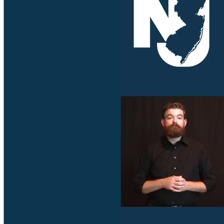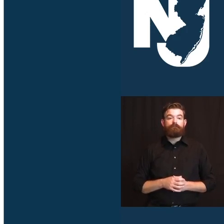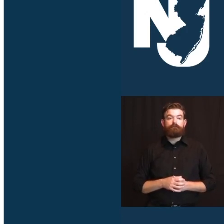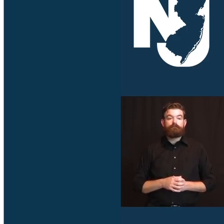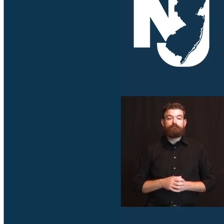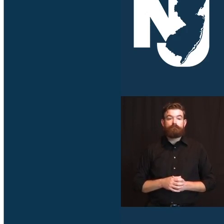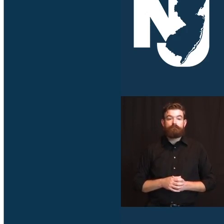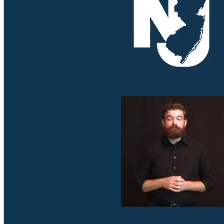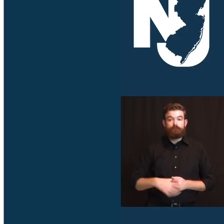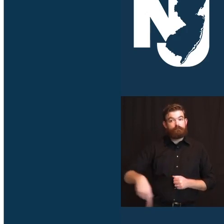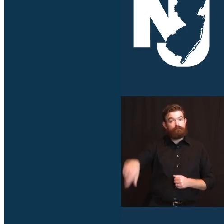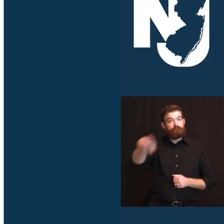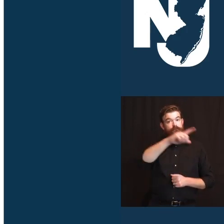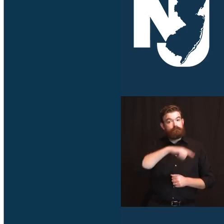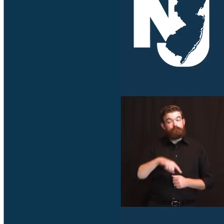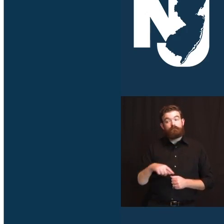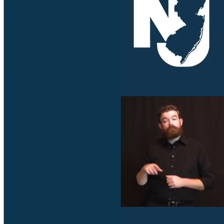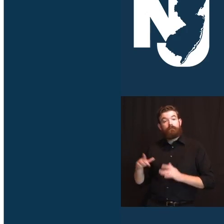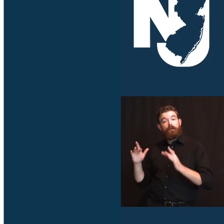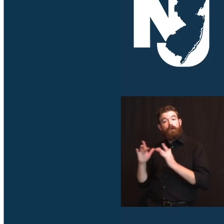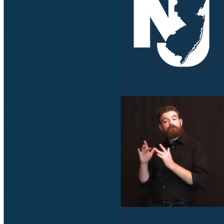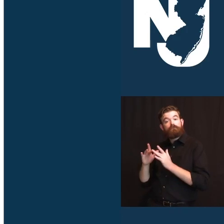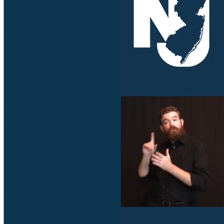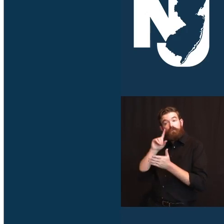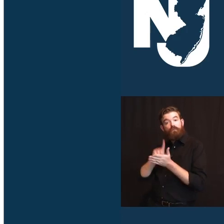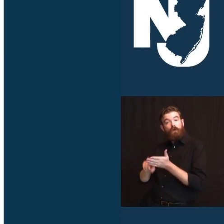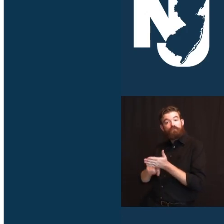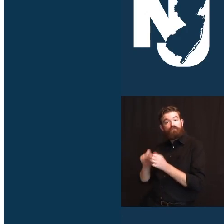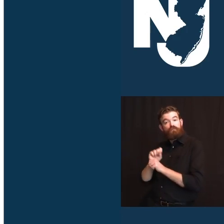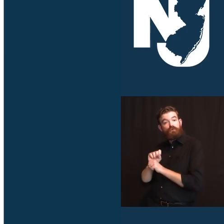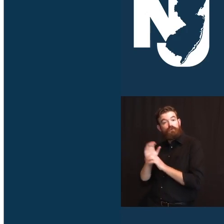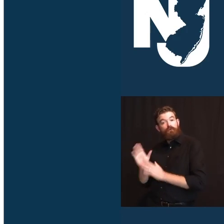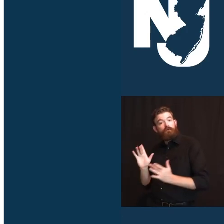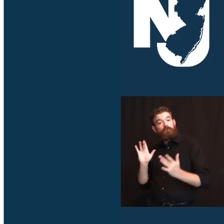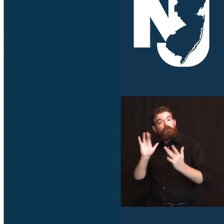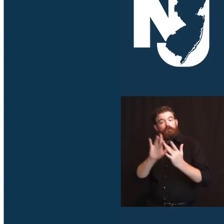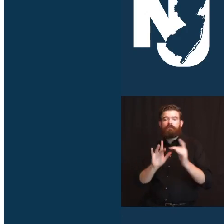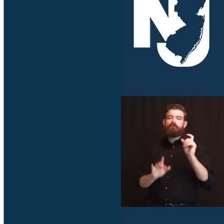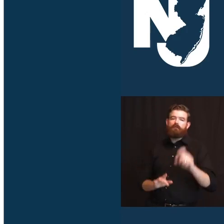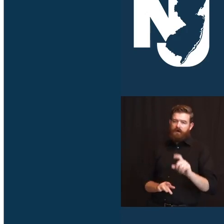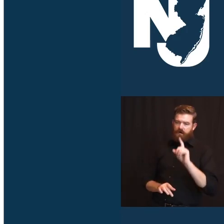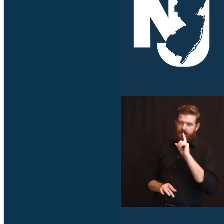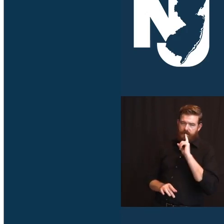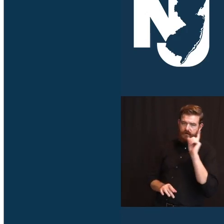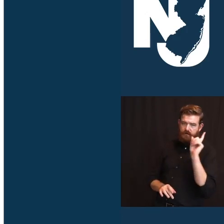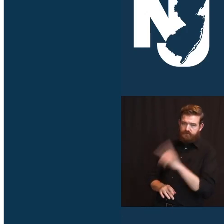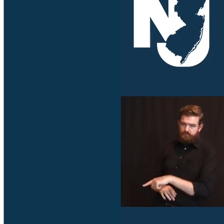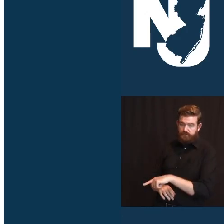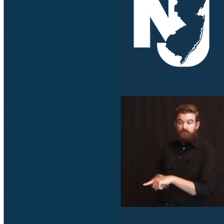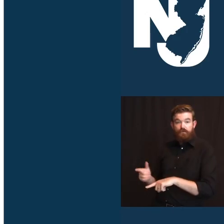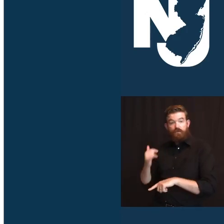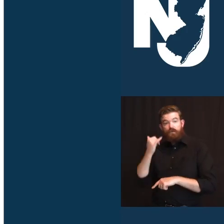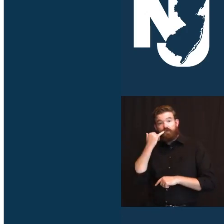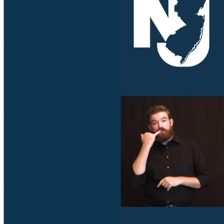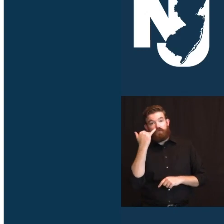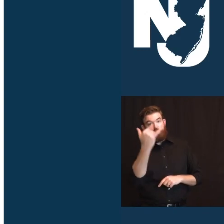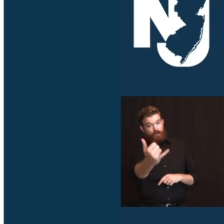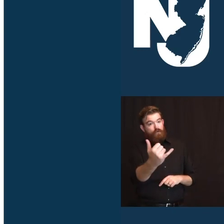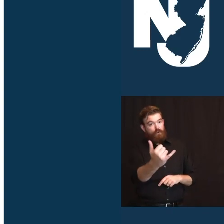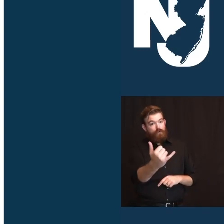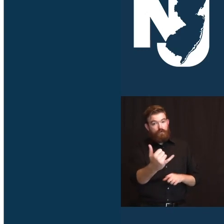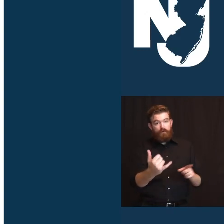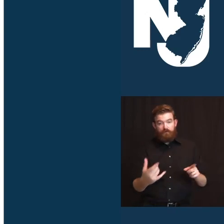When our tracers are seeking to make initial contact, 18% of those they are reaching out to don't take the call.